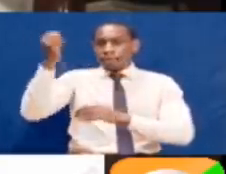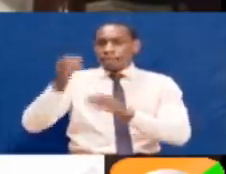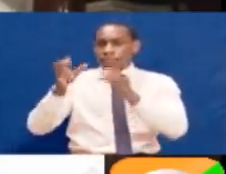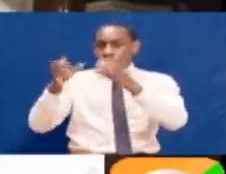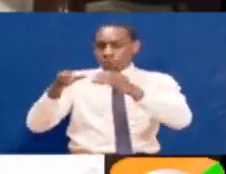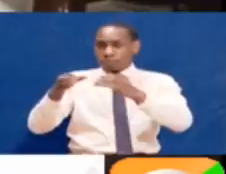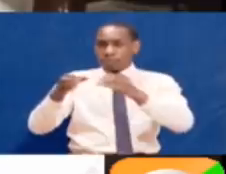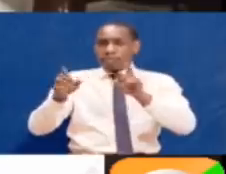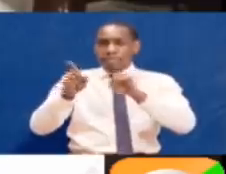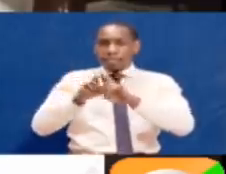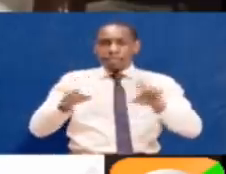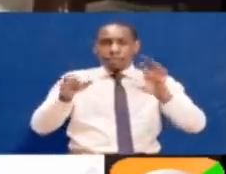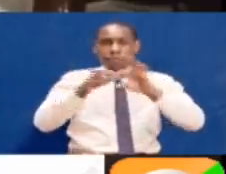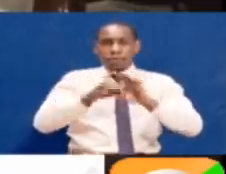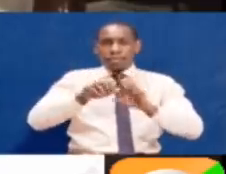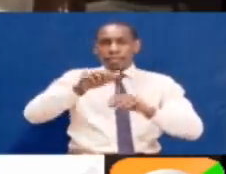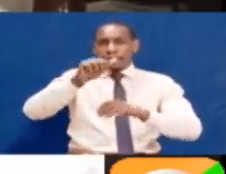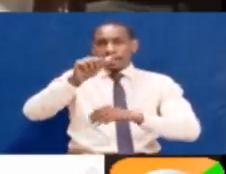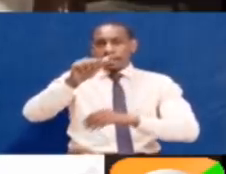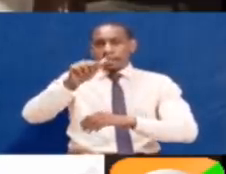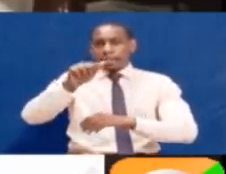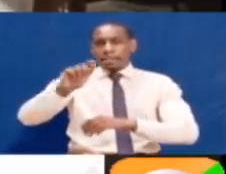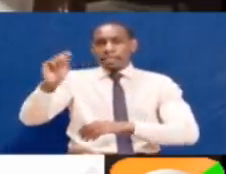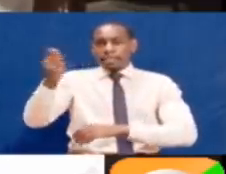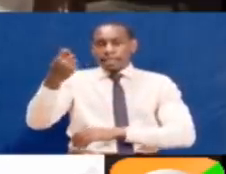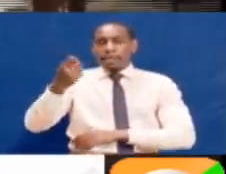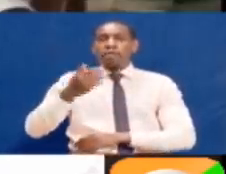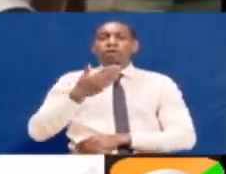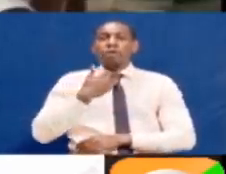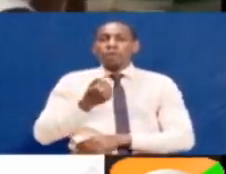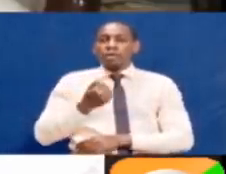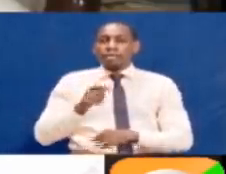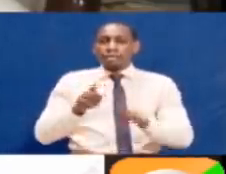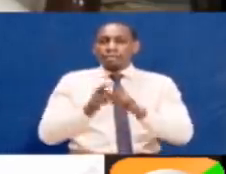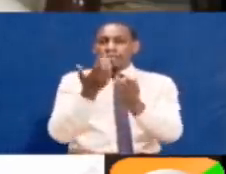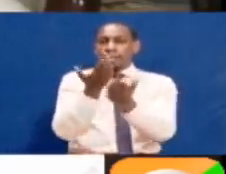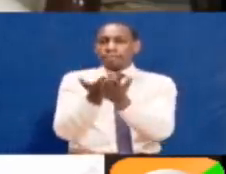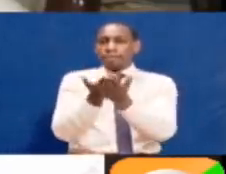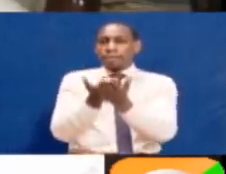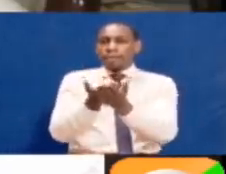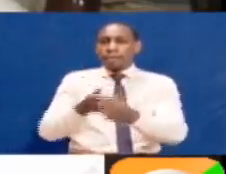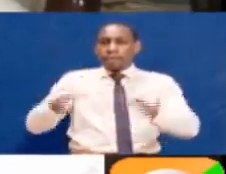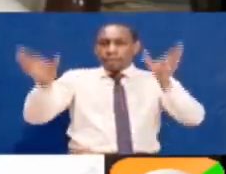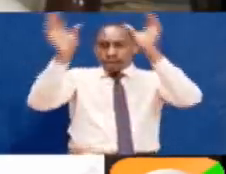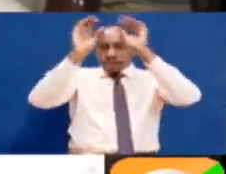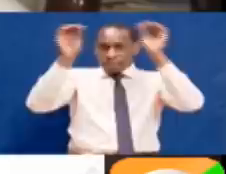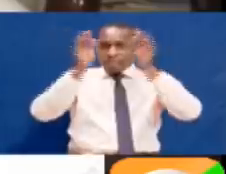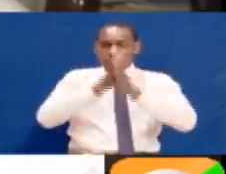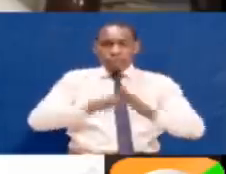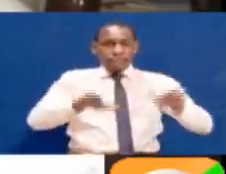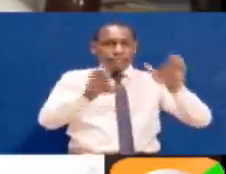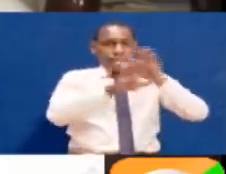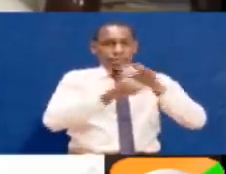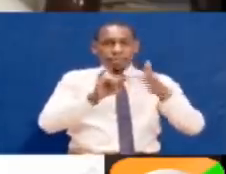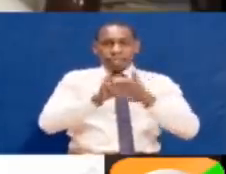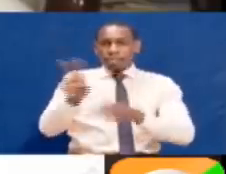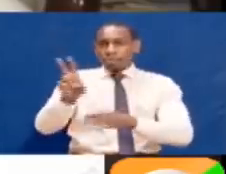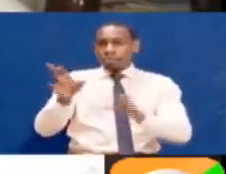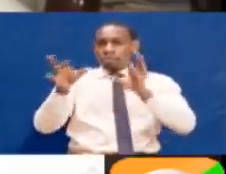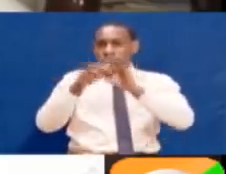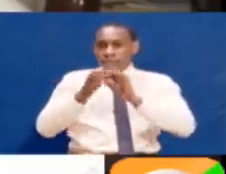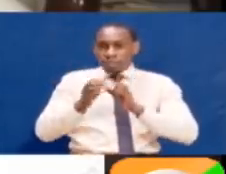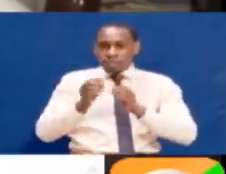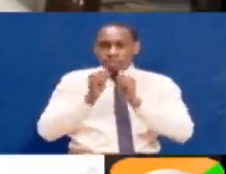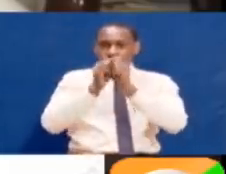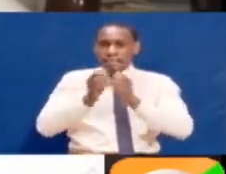political party and to also have a united country. I really want to implore and request the president and his deputy to come together, lead